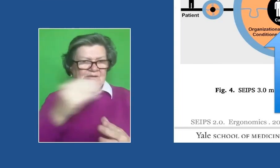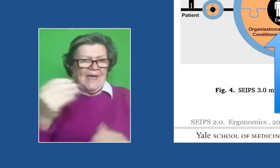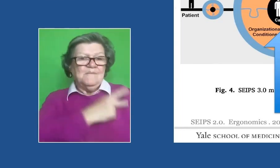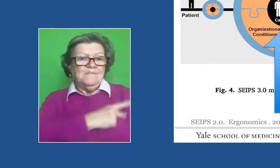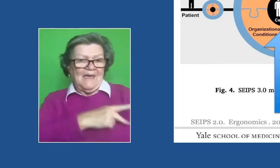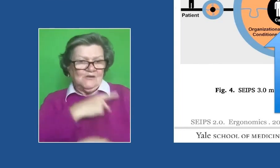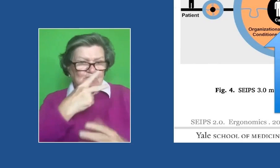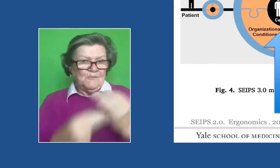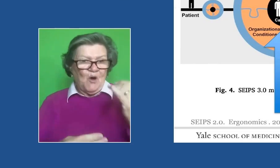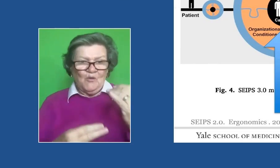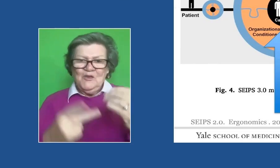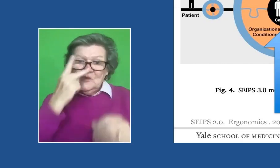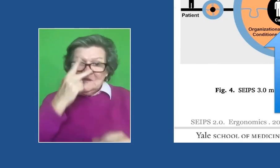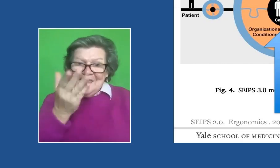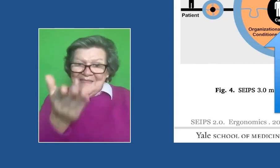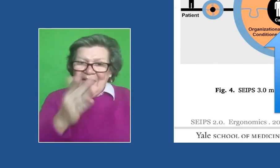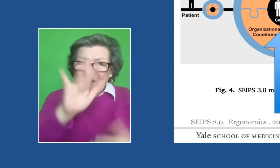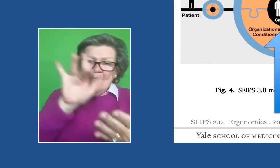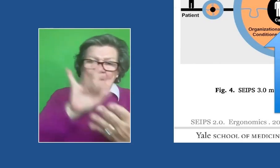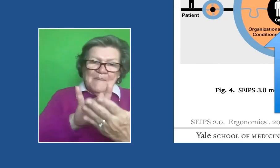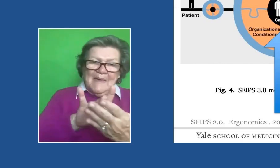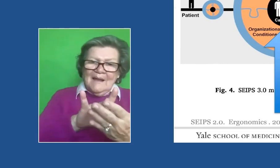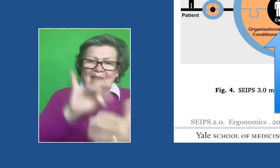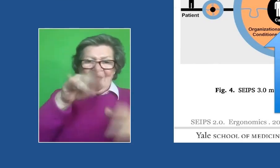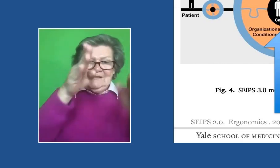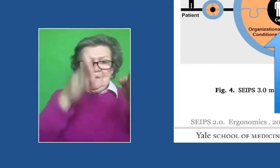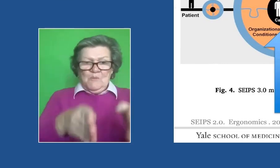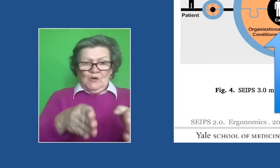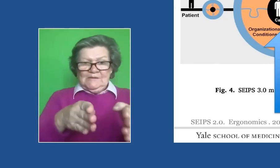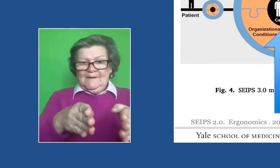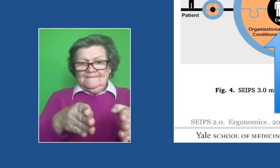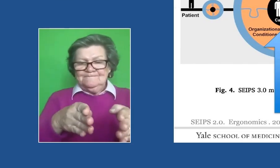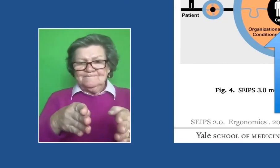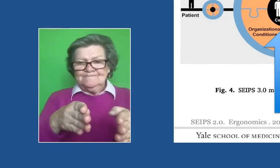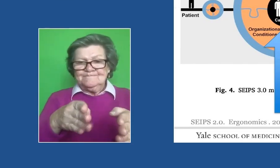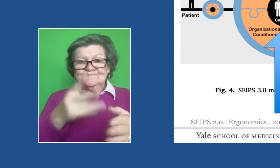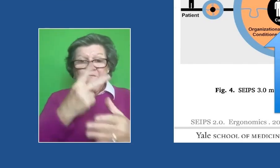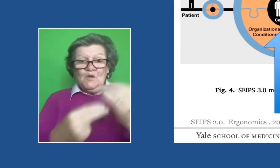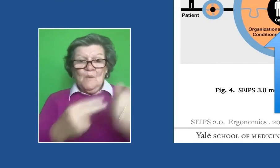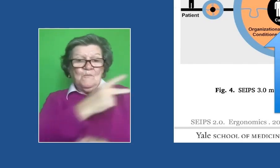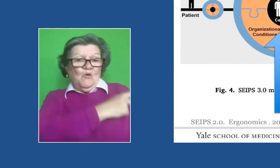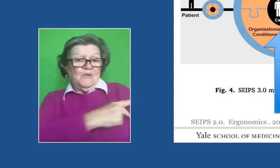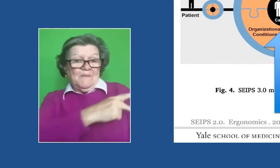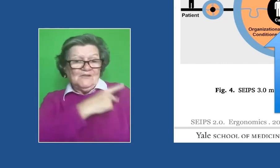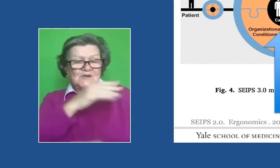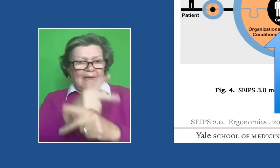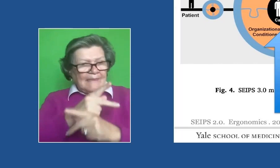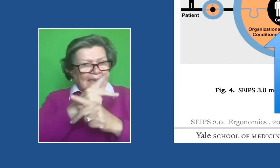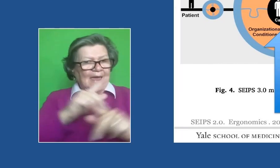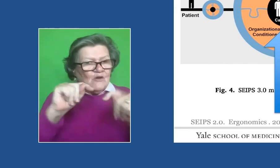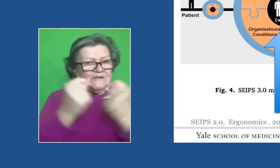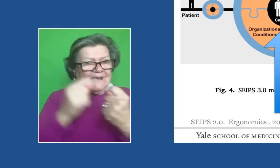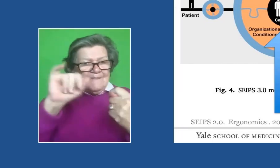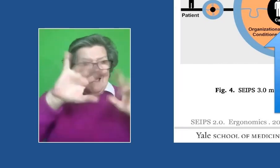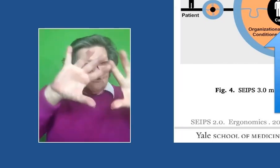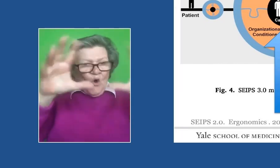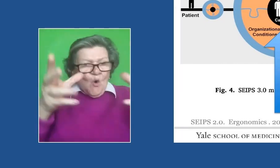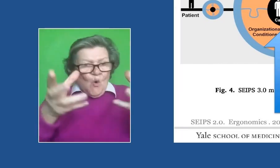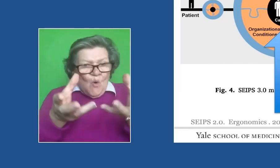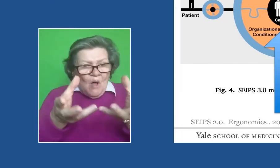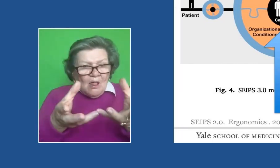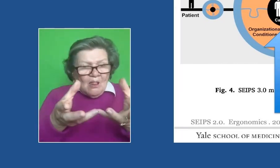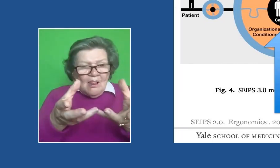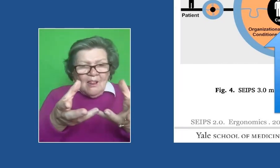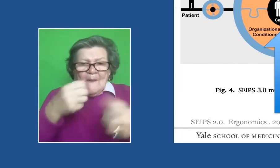see here, in the middle of this is the person, both the patient and the care team together as a whole. And we want to